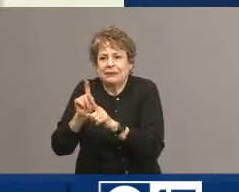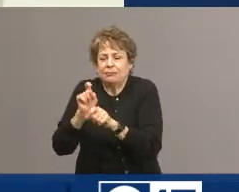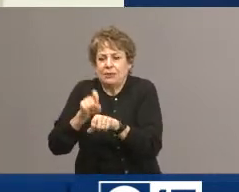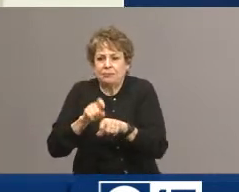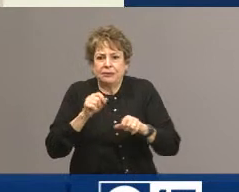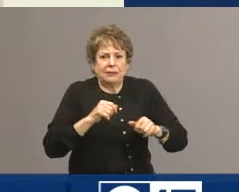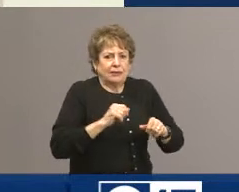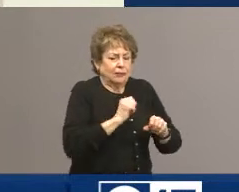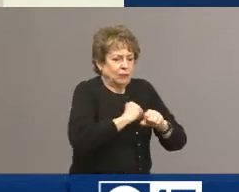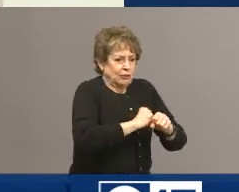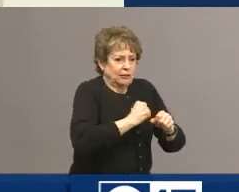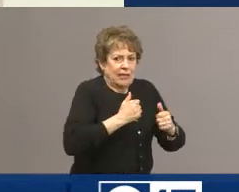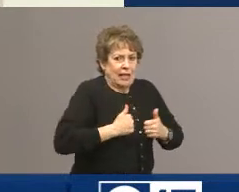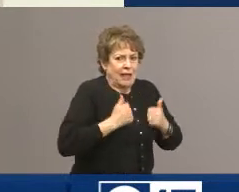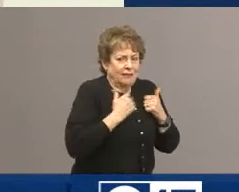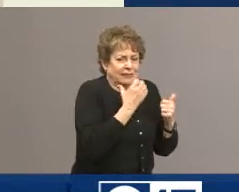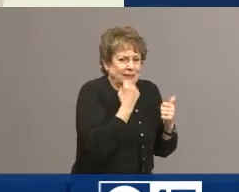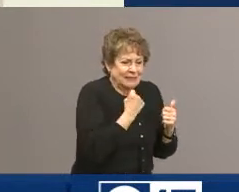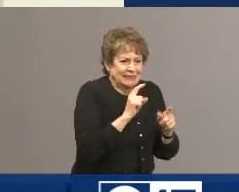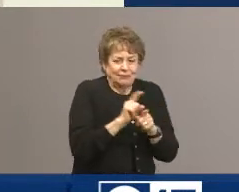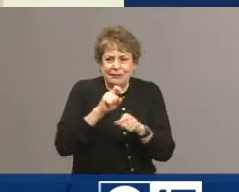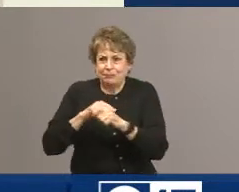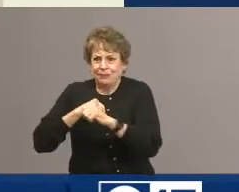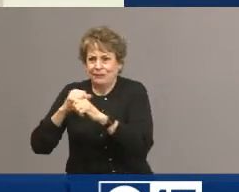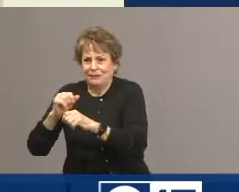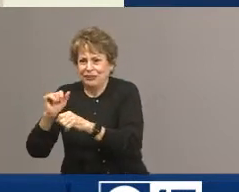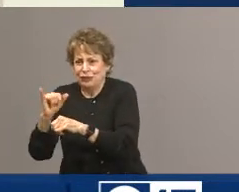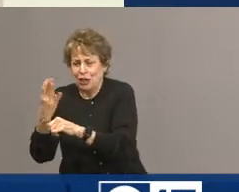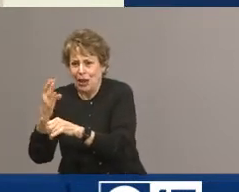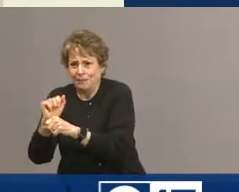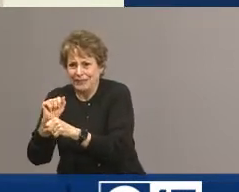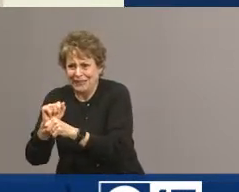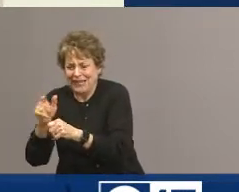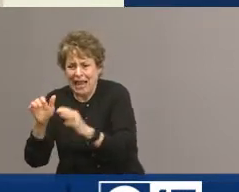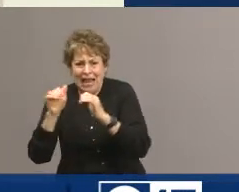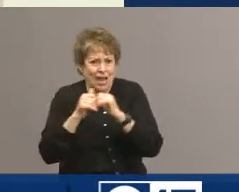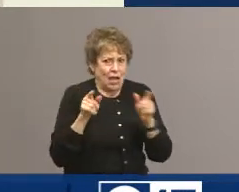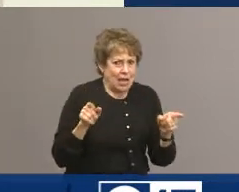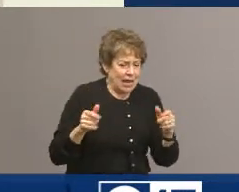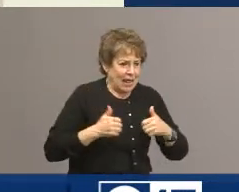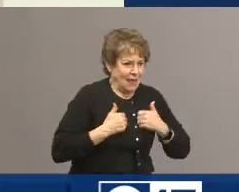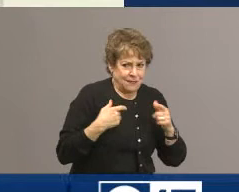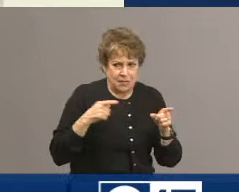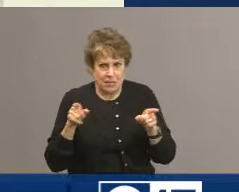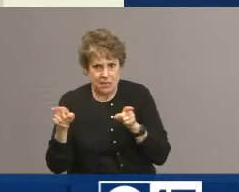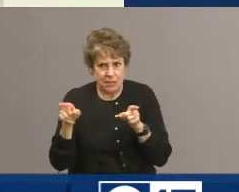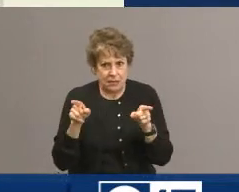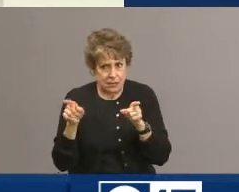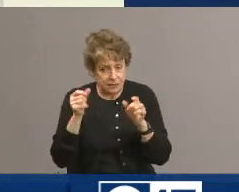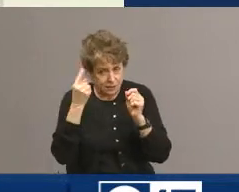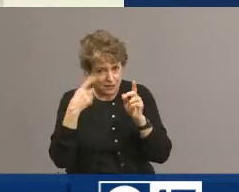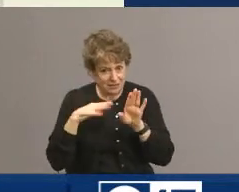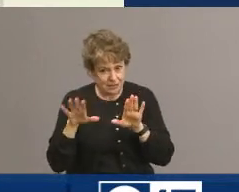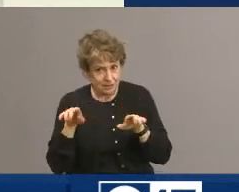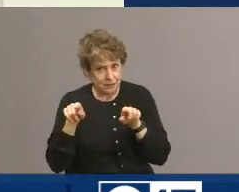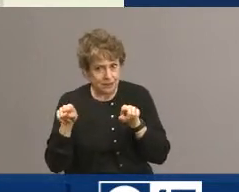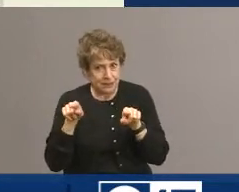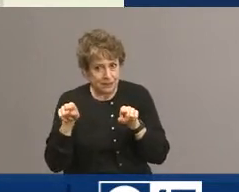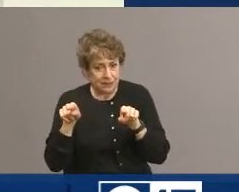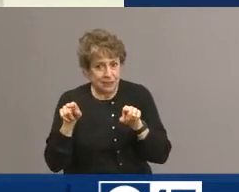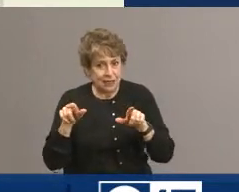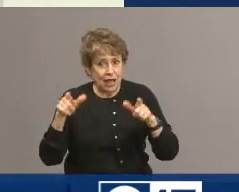err on the side of protecting lives. Okay. We've got to break up large congregations.